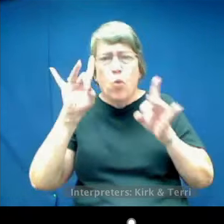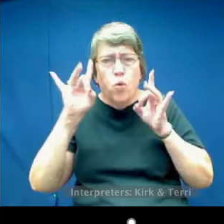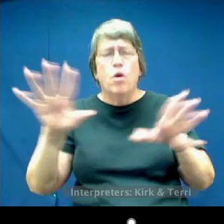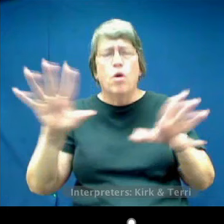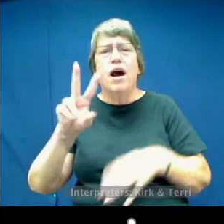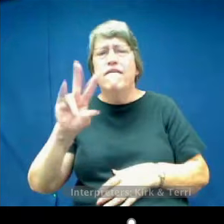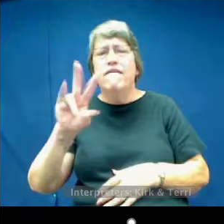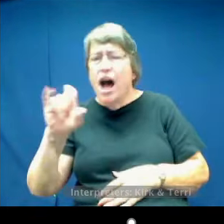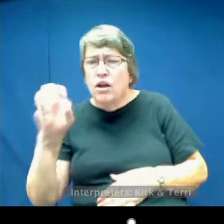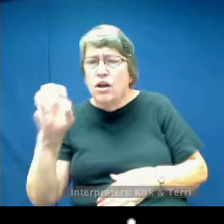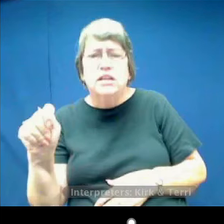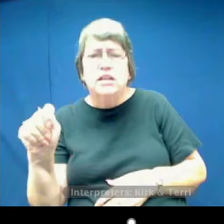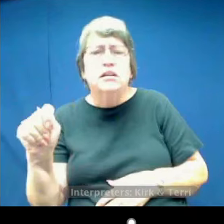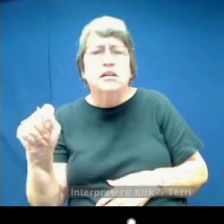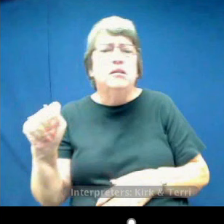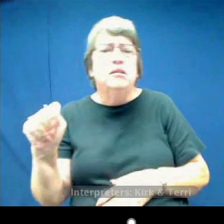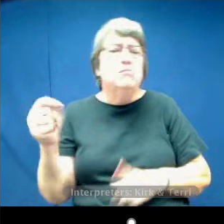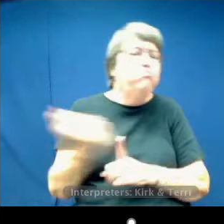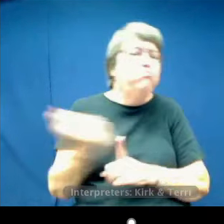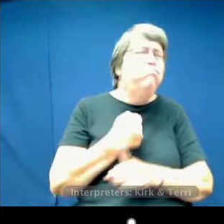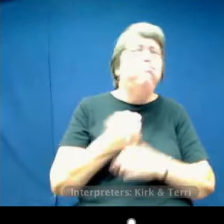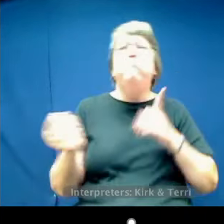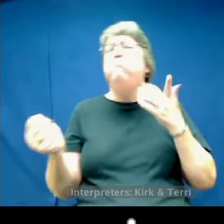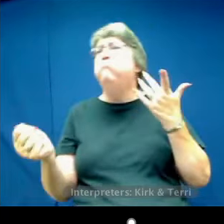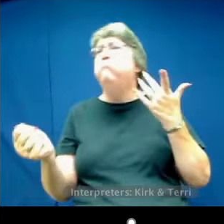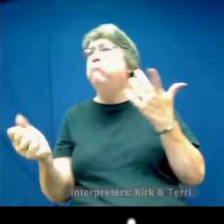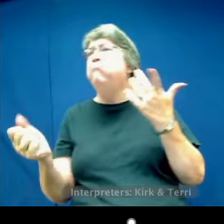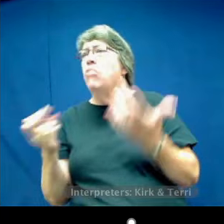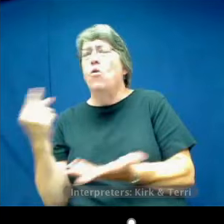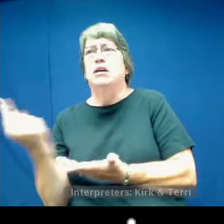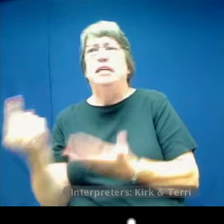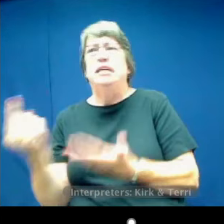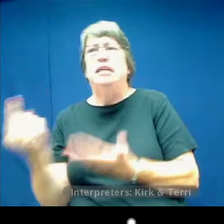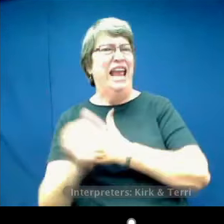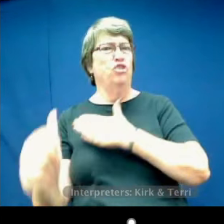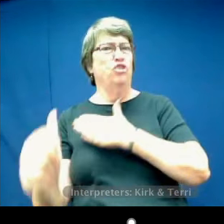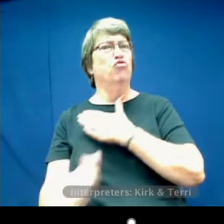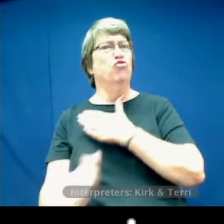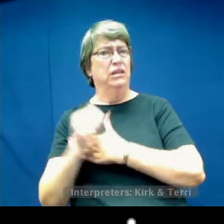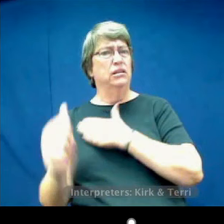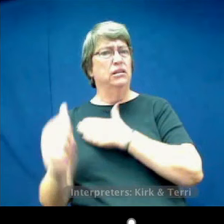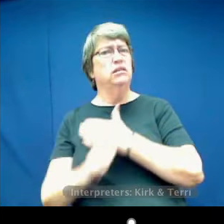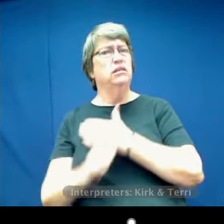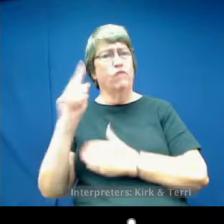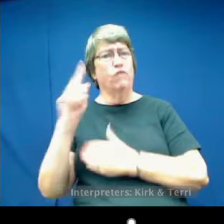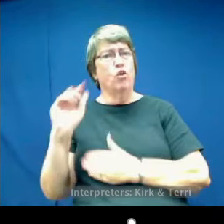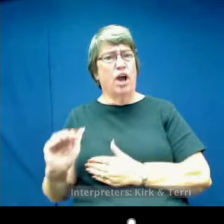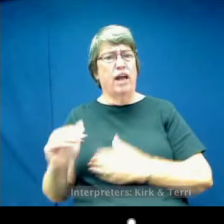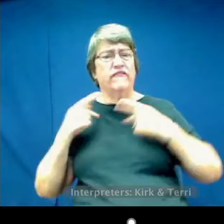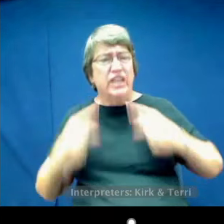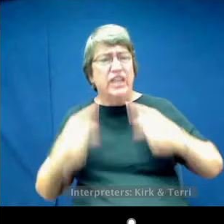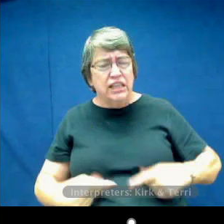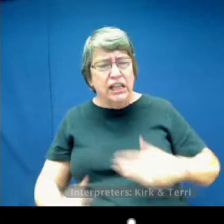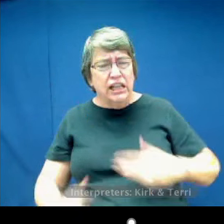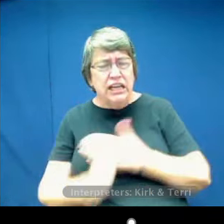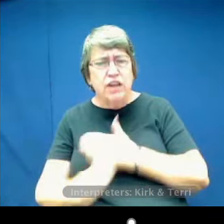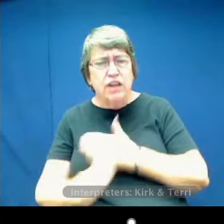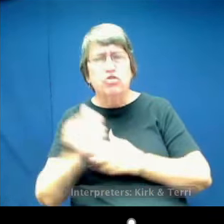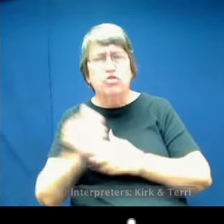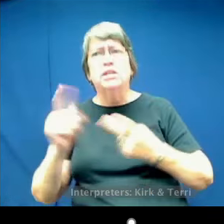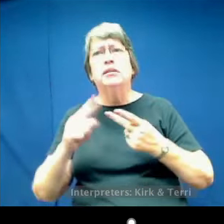some other circumstance that endangers the child's physical, mental, or moral, or emotional health, then a